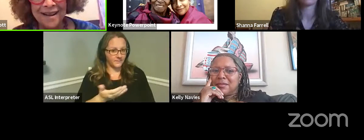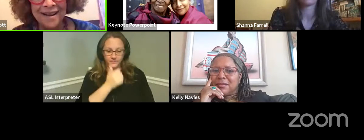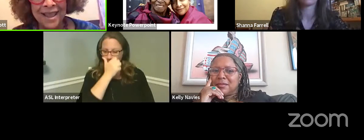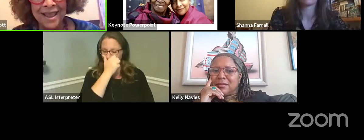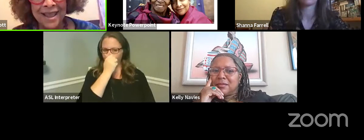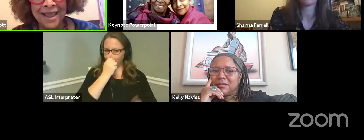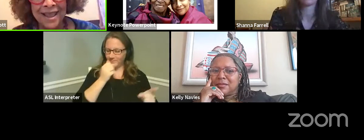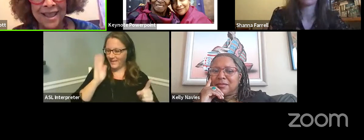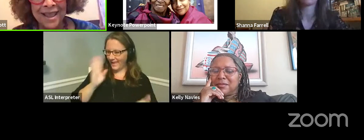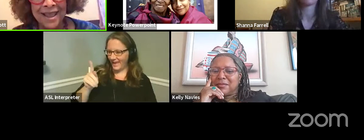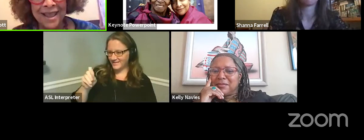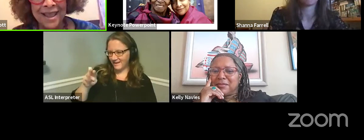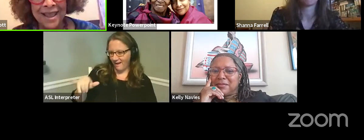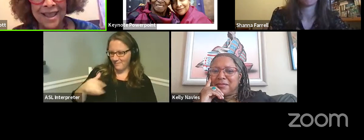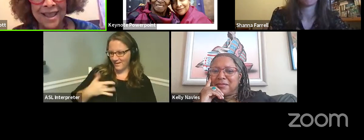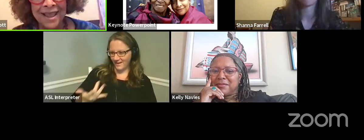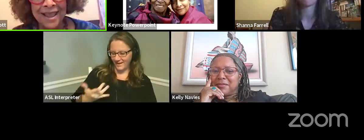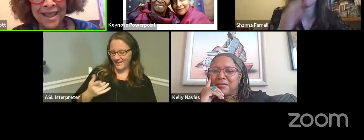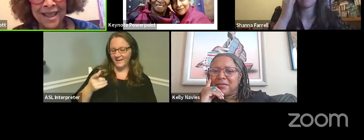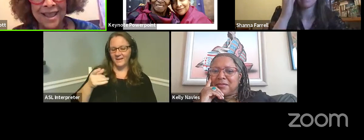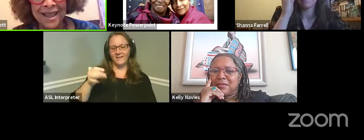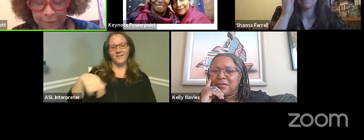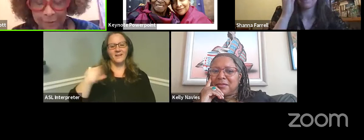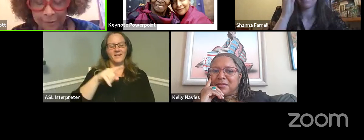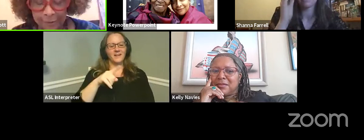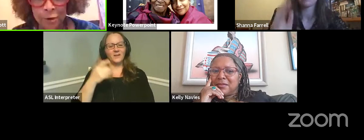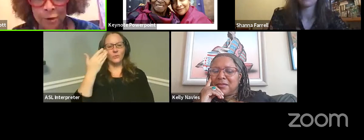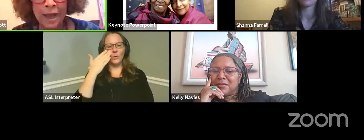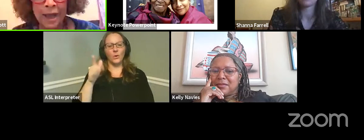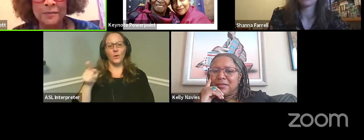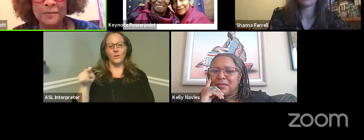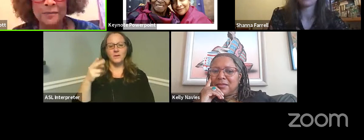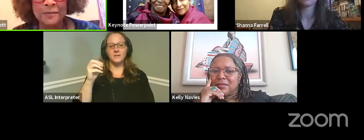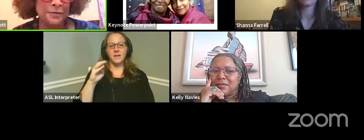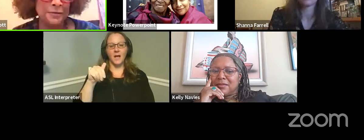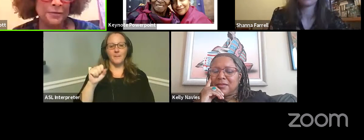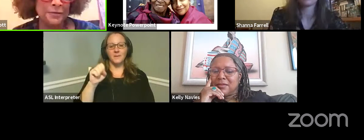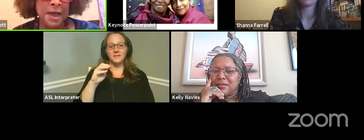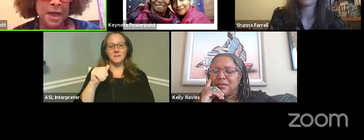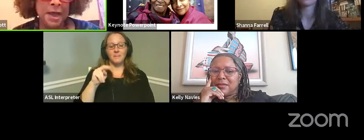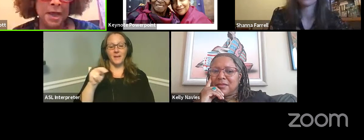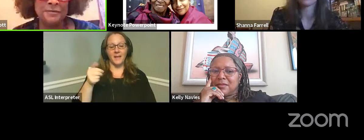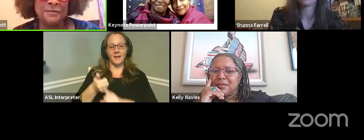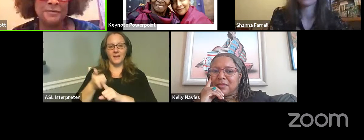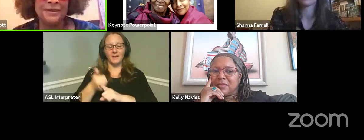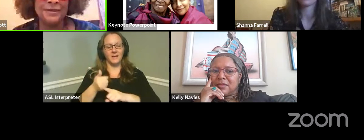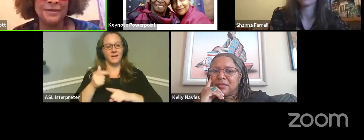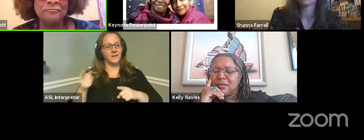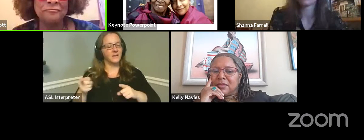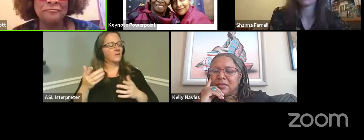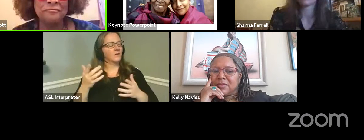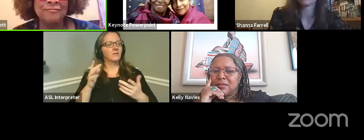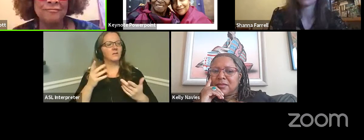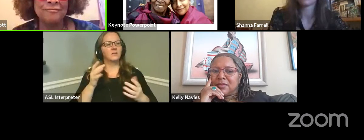Hi, Tommy Mann. For those who don't know, Thomas Mann is a consummate